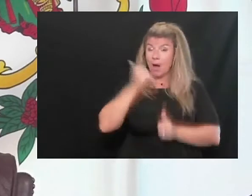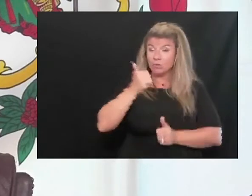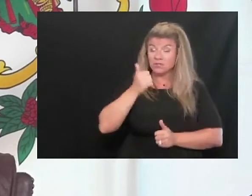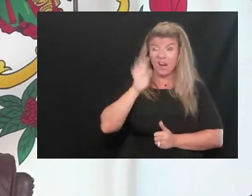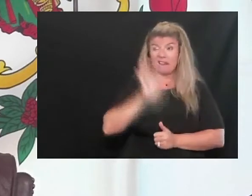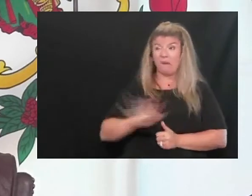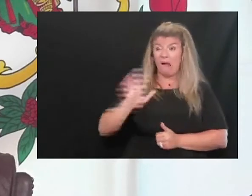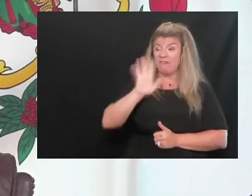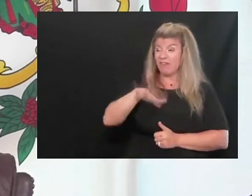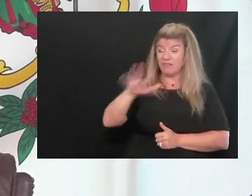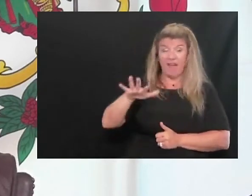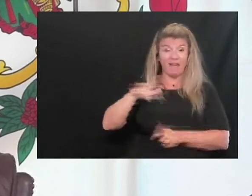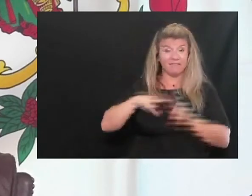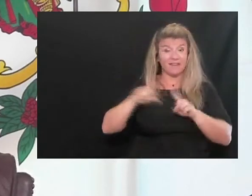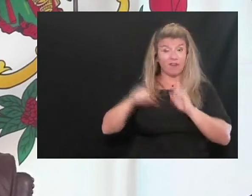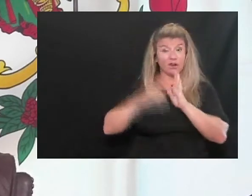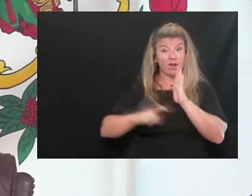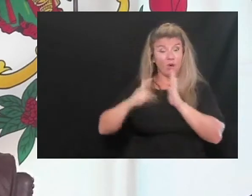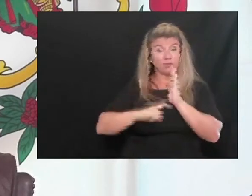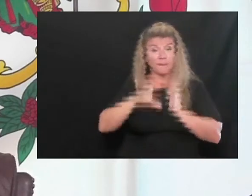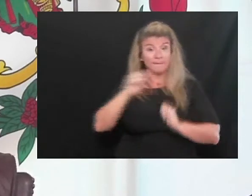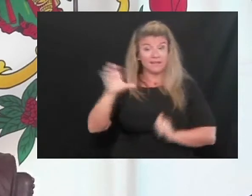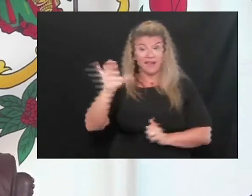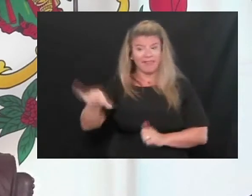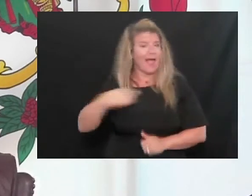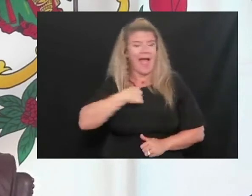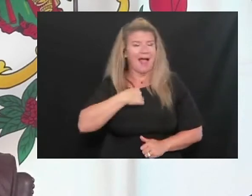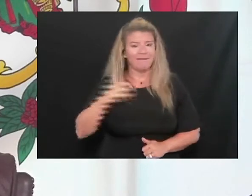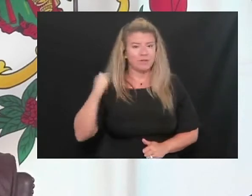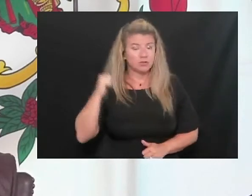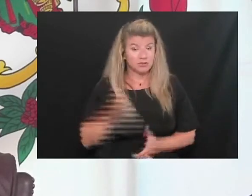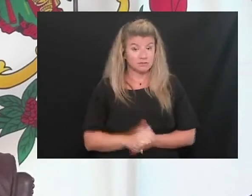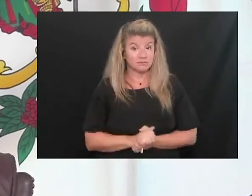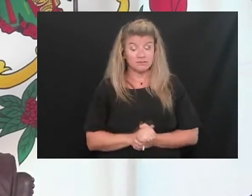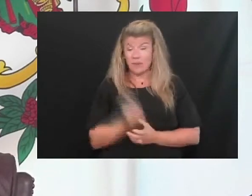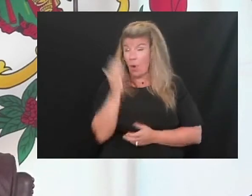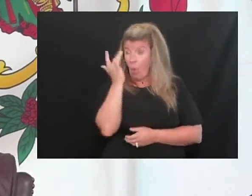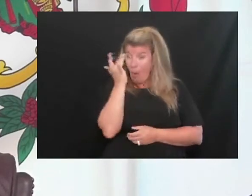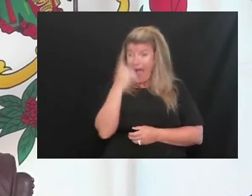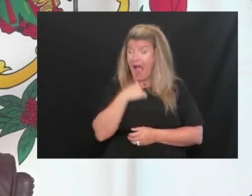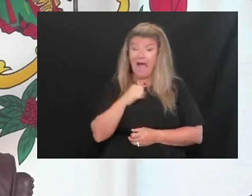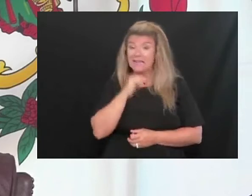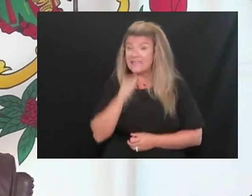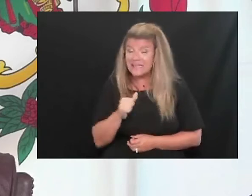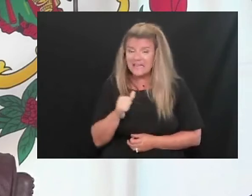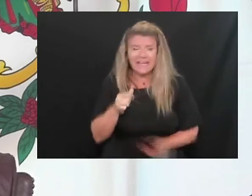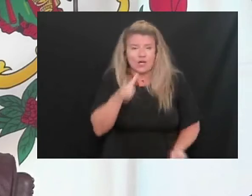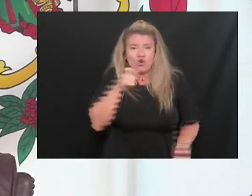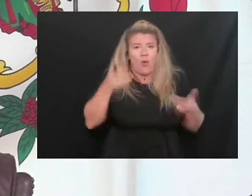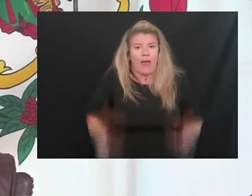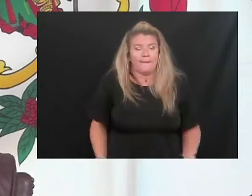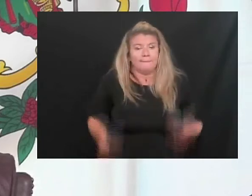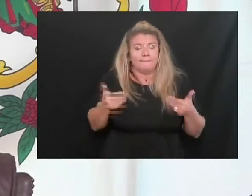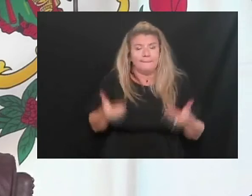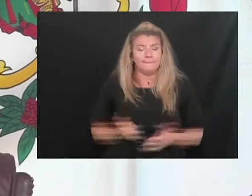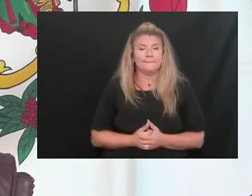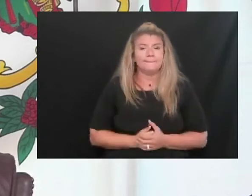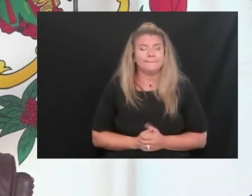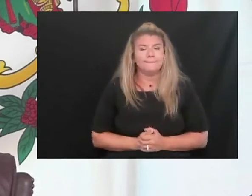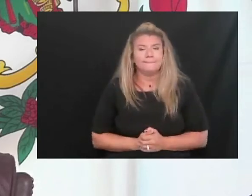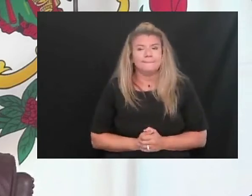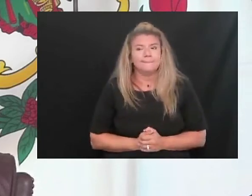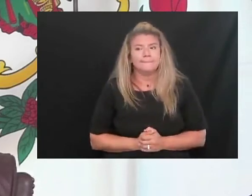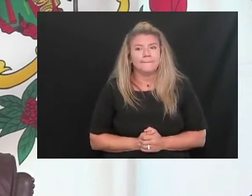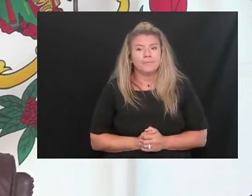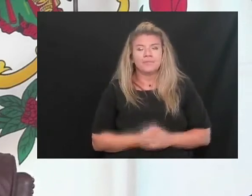did. Well, I didn't do it. I didn't do it. And the reason I didn't do it is just because of who I am and how